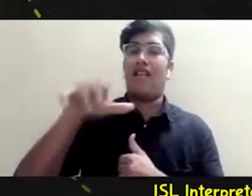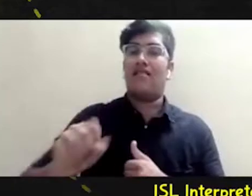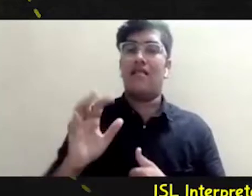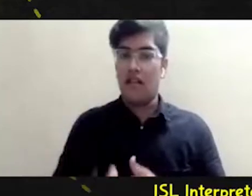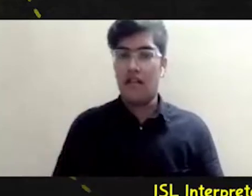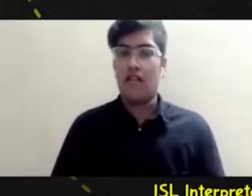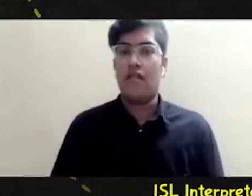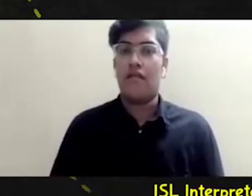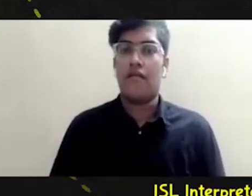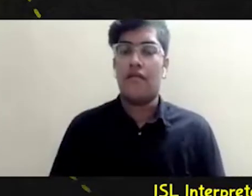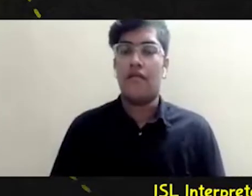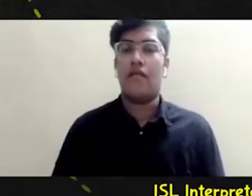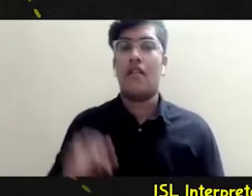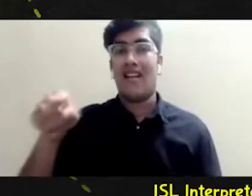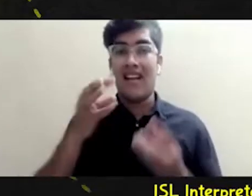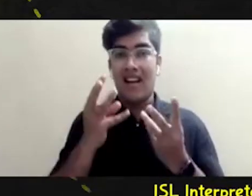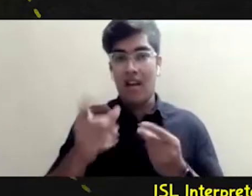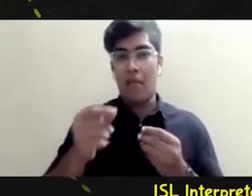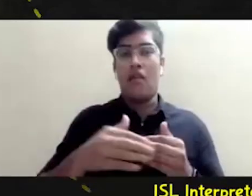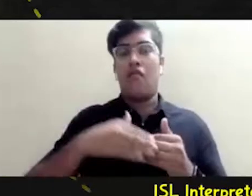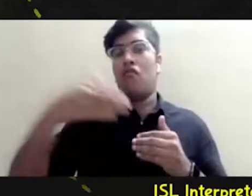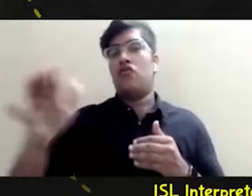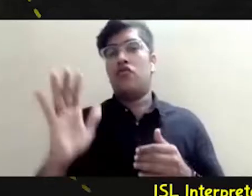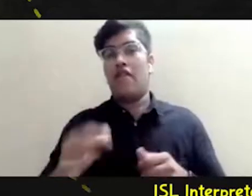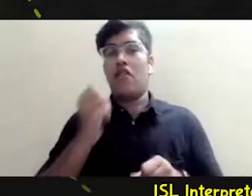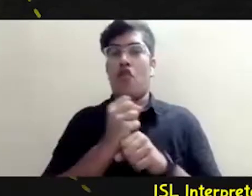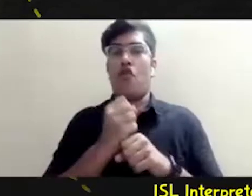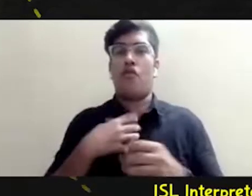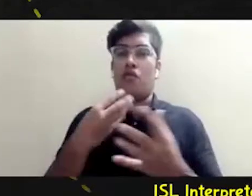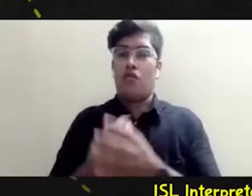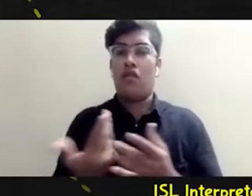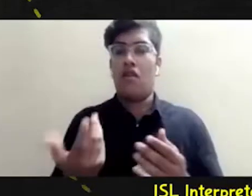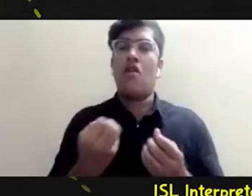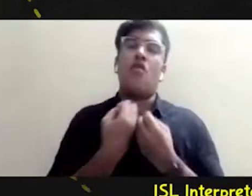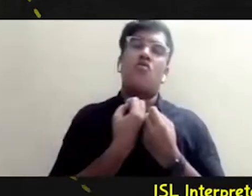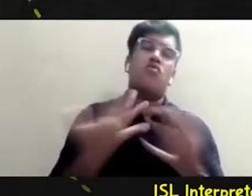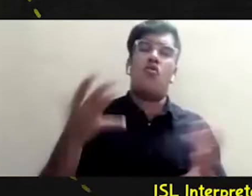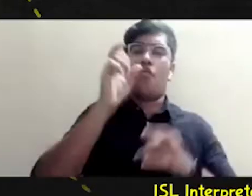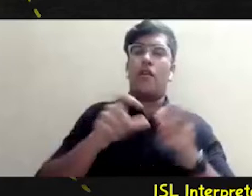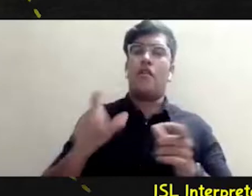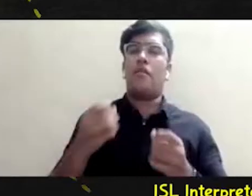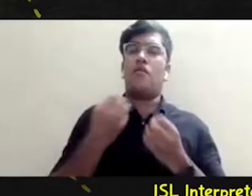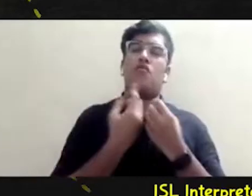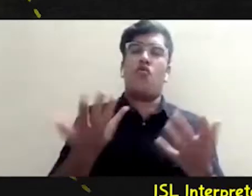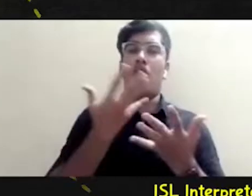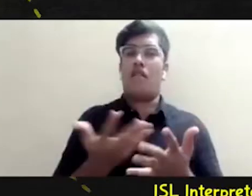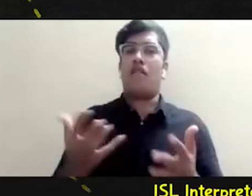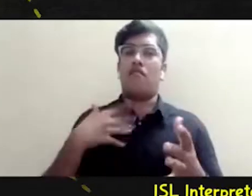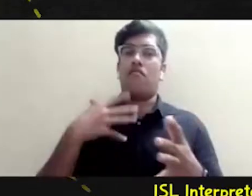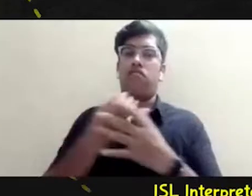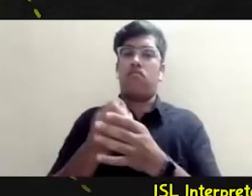pushed forth by the government as we have achieved this target, like so many people have reached so many things and got so many